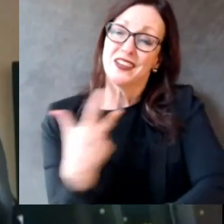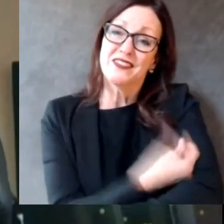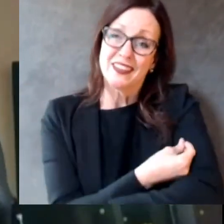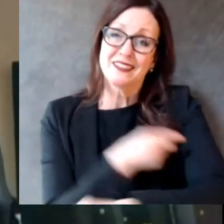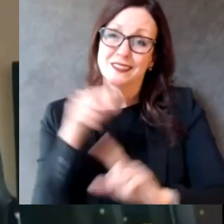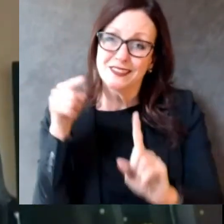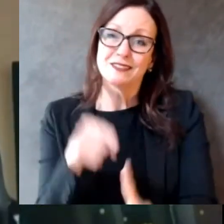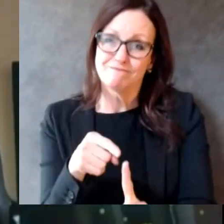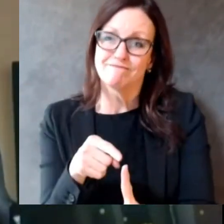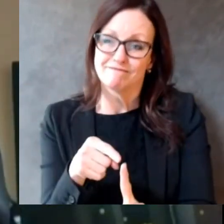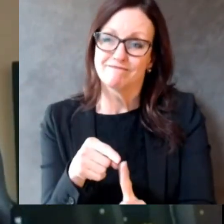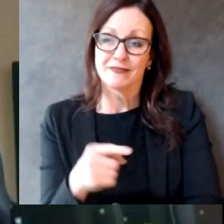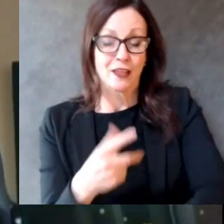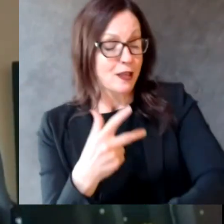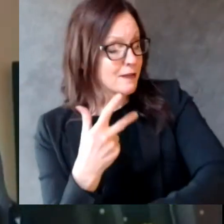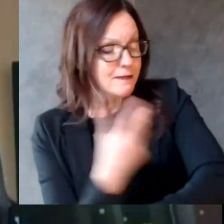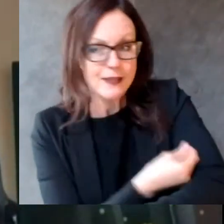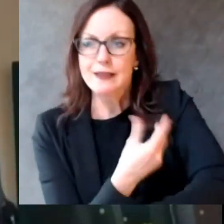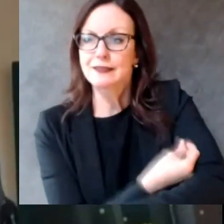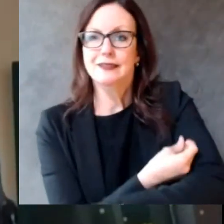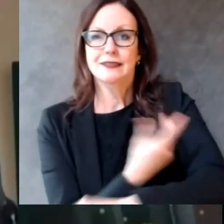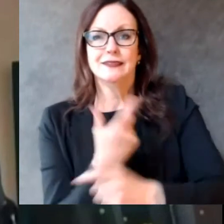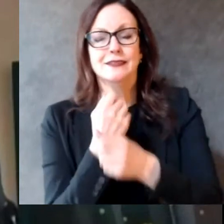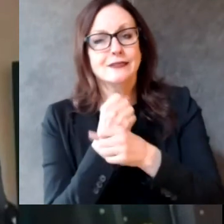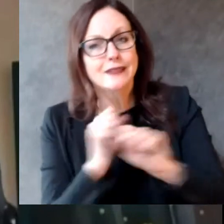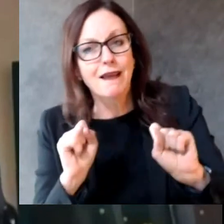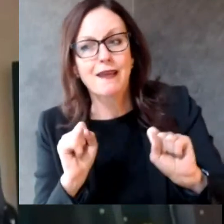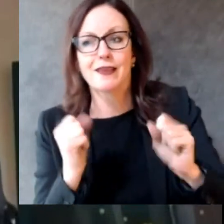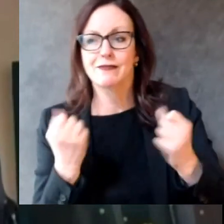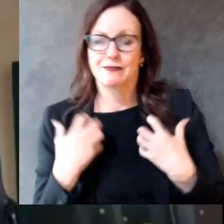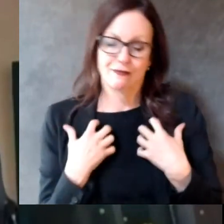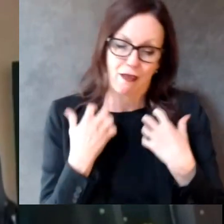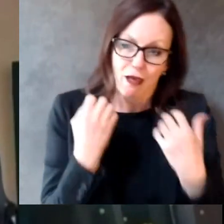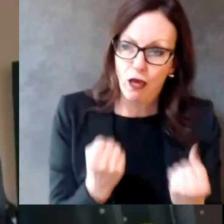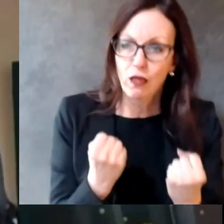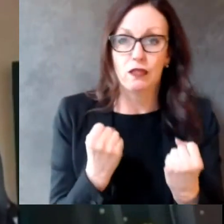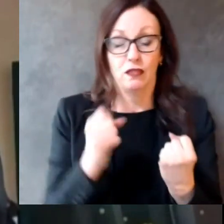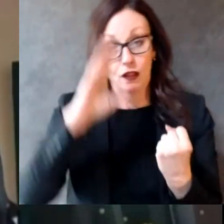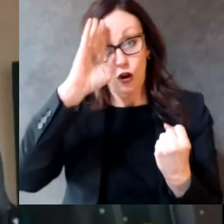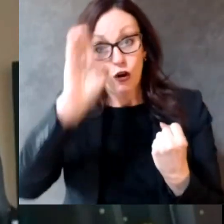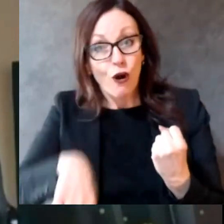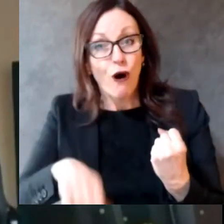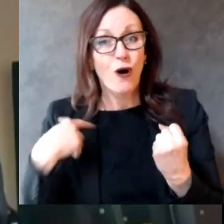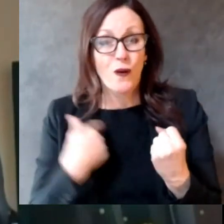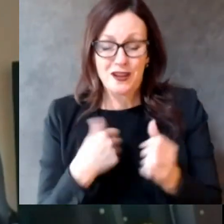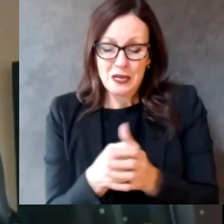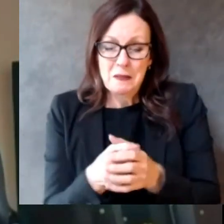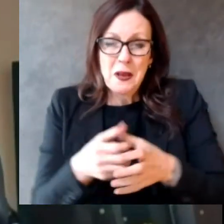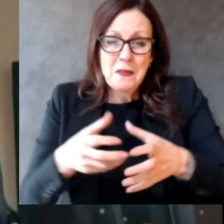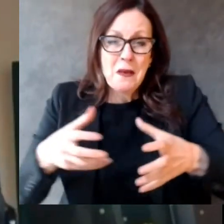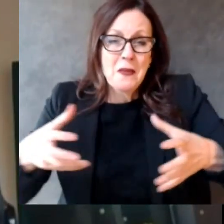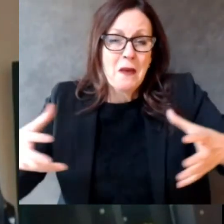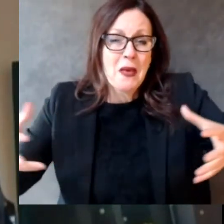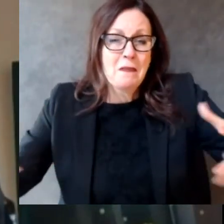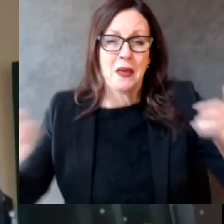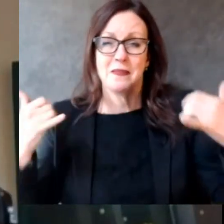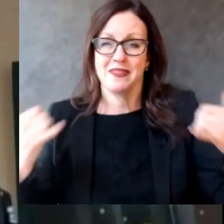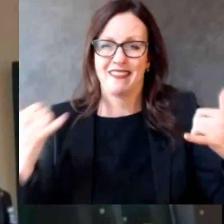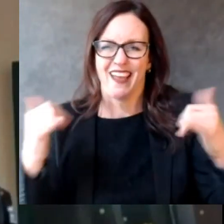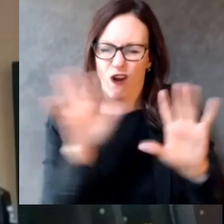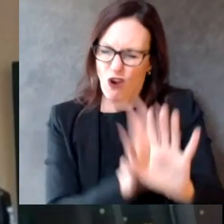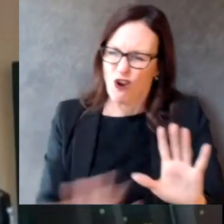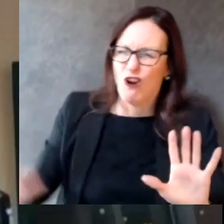as possible to you. Our community-based vaccination sites in Barron, Douglas, La